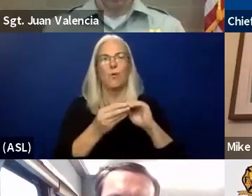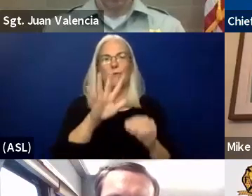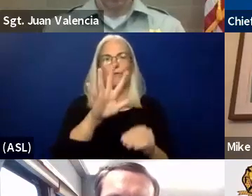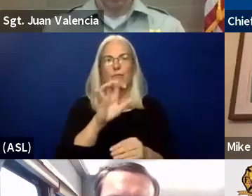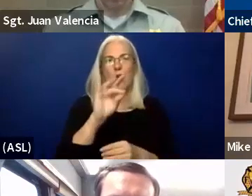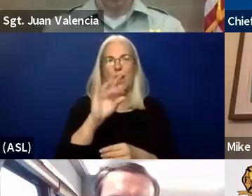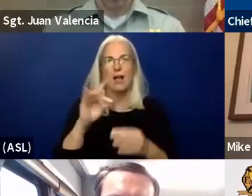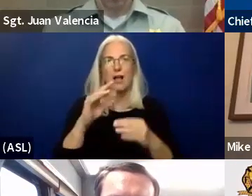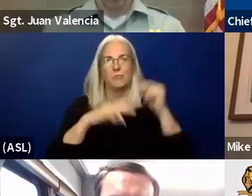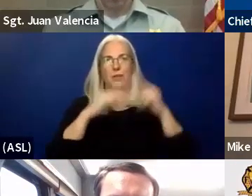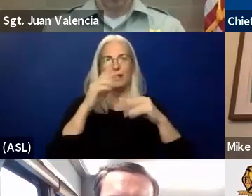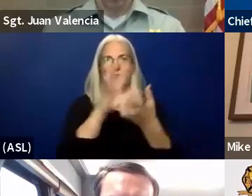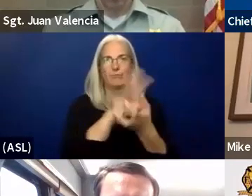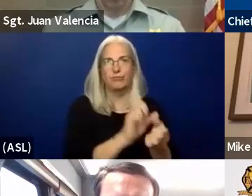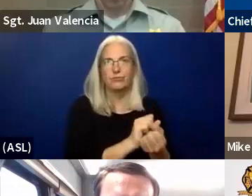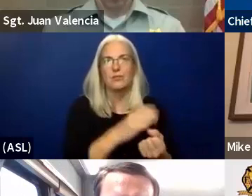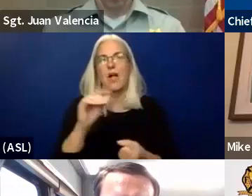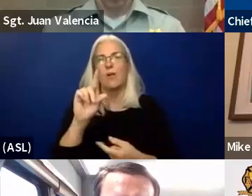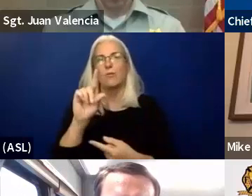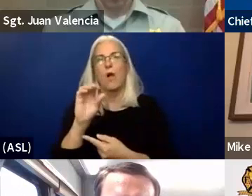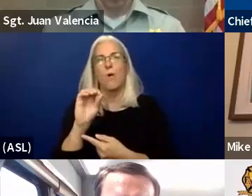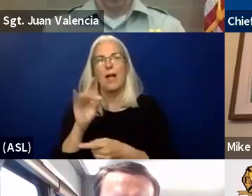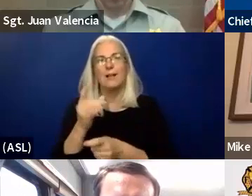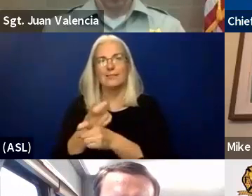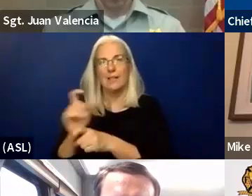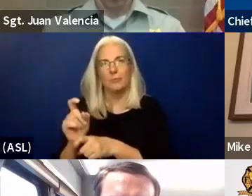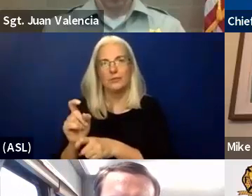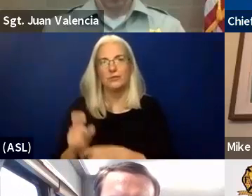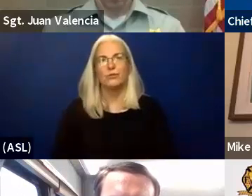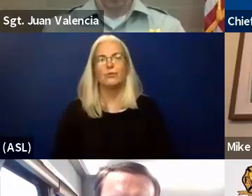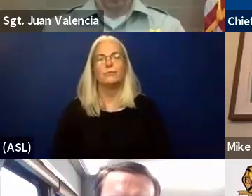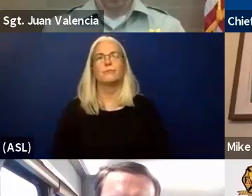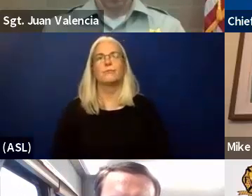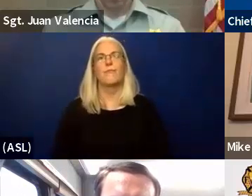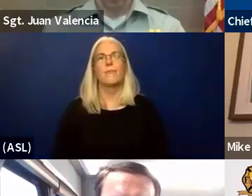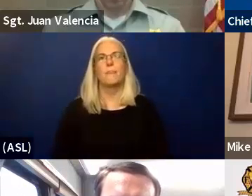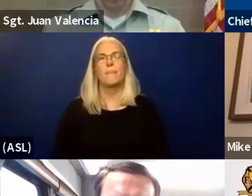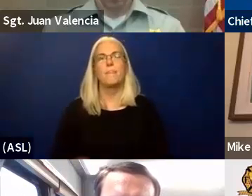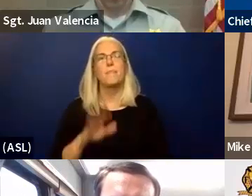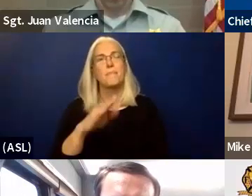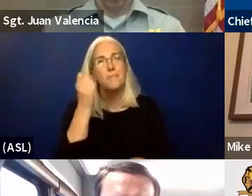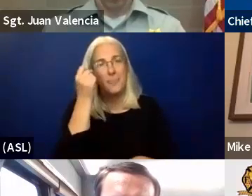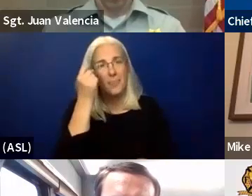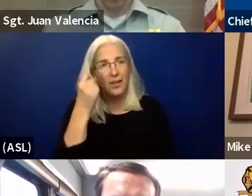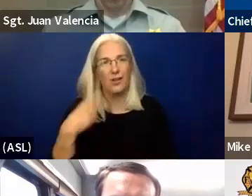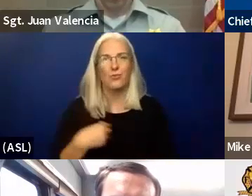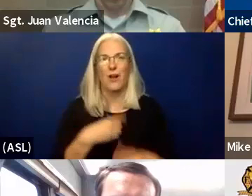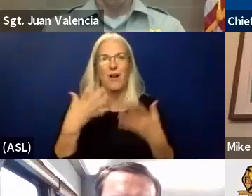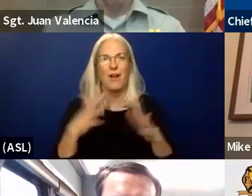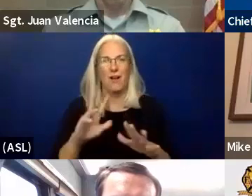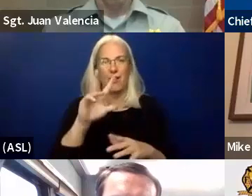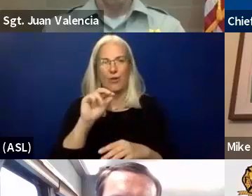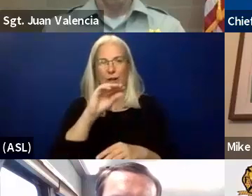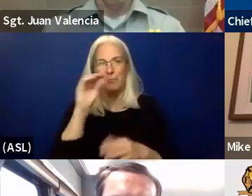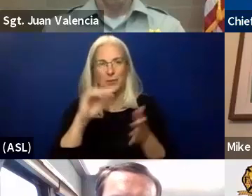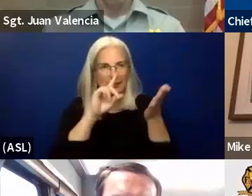the geographical area that has been assessed so far. 2,500 firefighters are assigned to the incident, and we